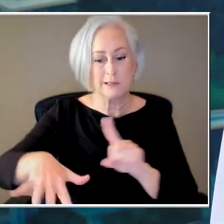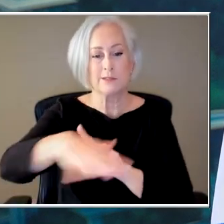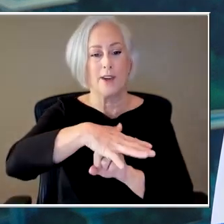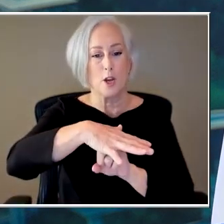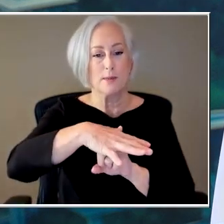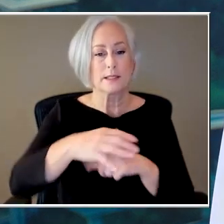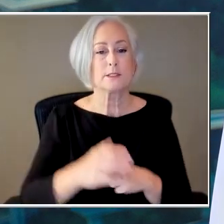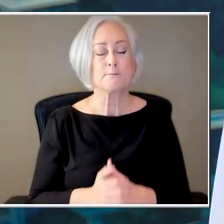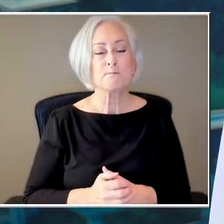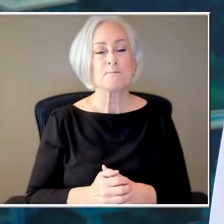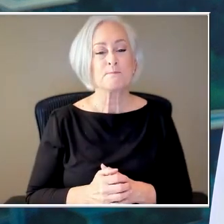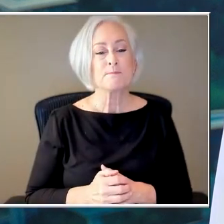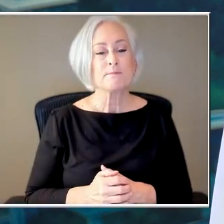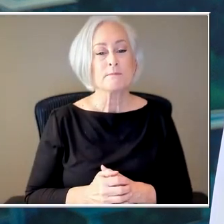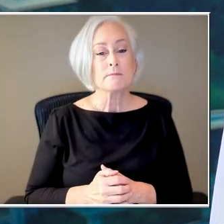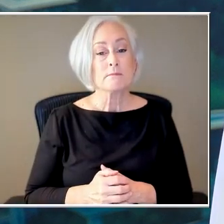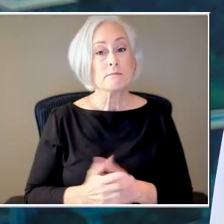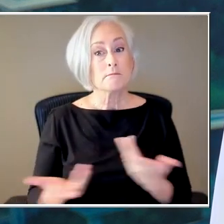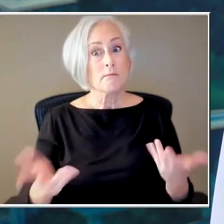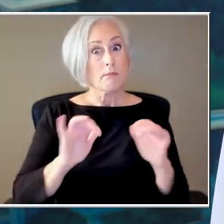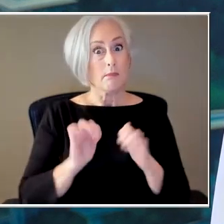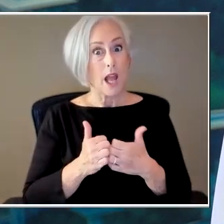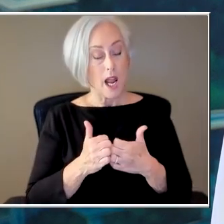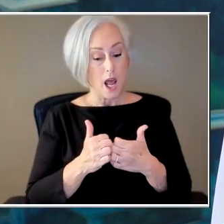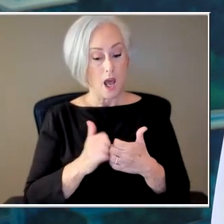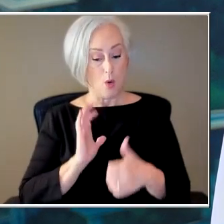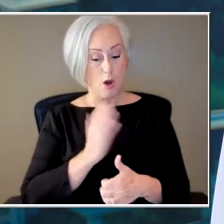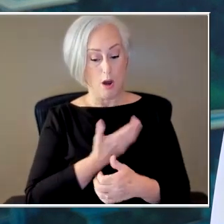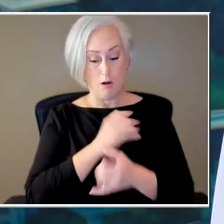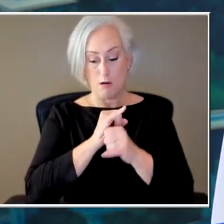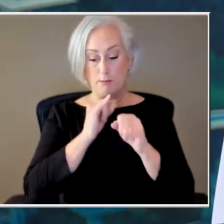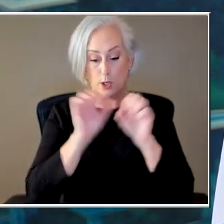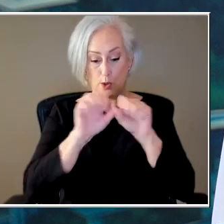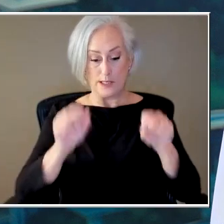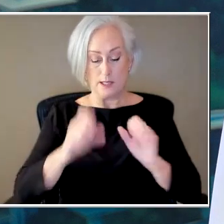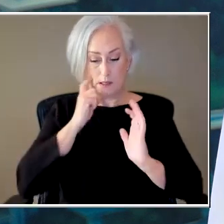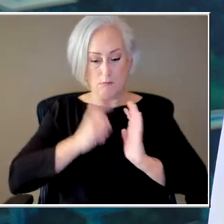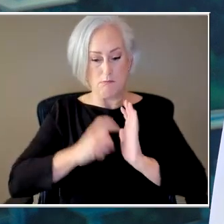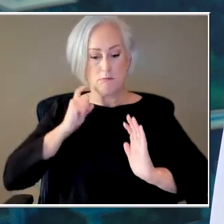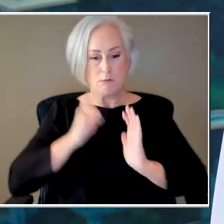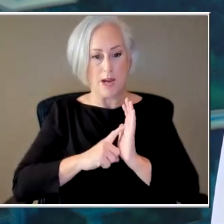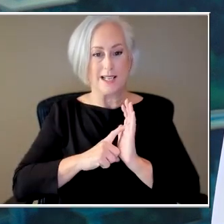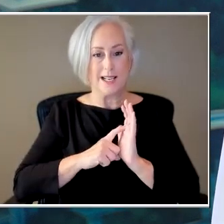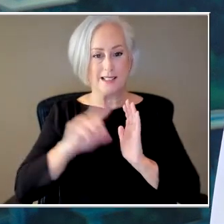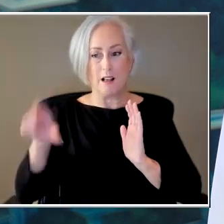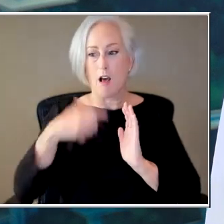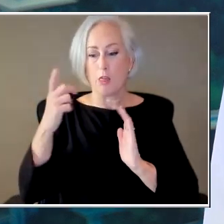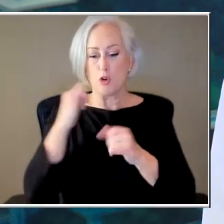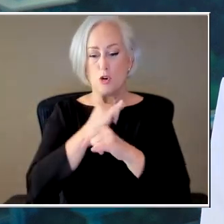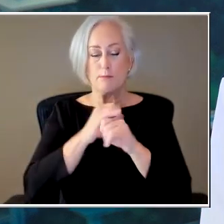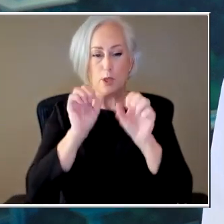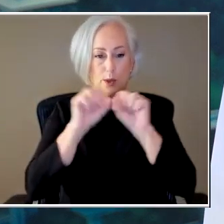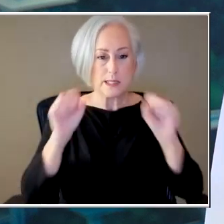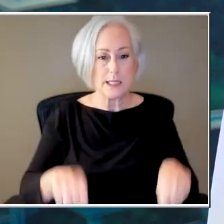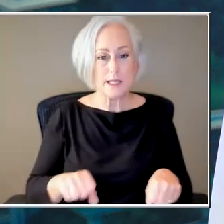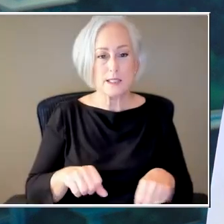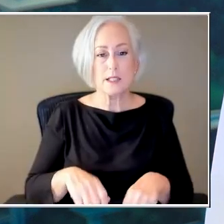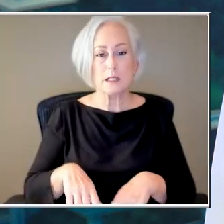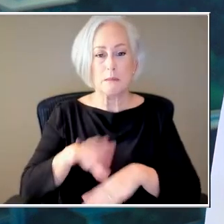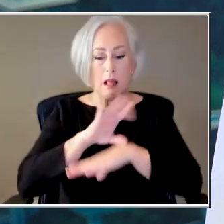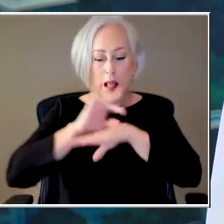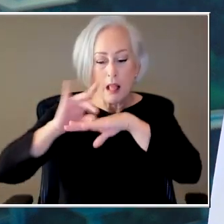how trained is our immune system in recognizing other immune systems and bacteria and fungi